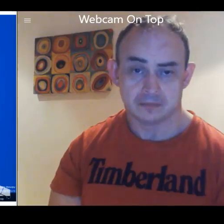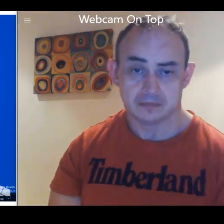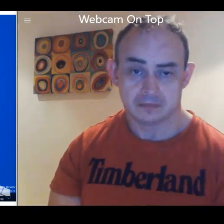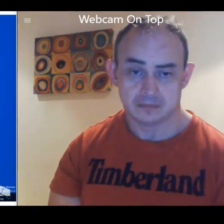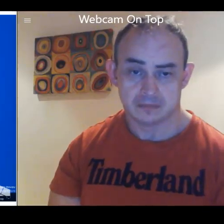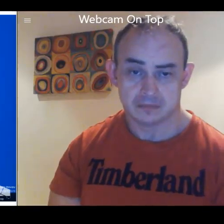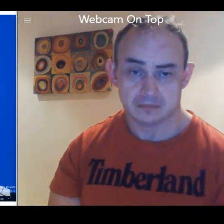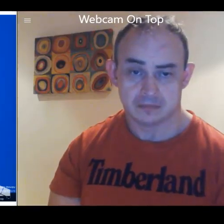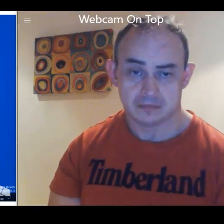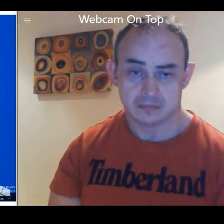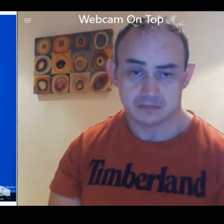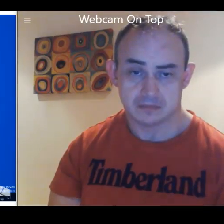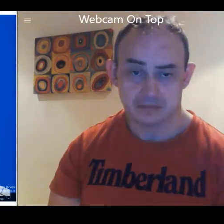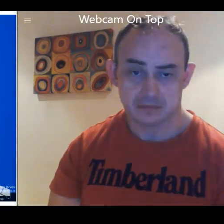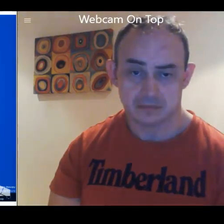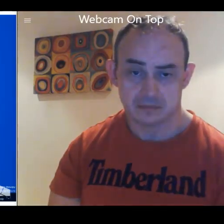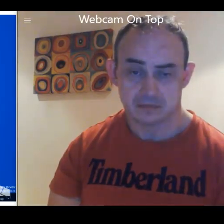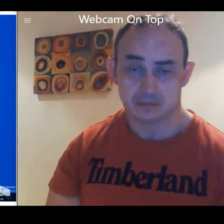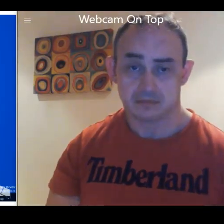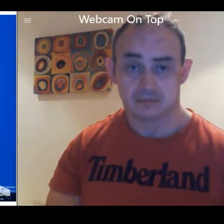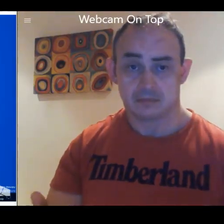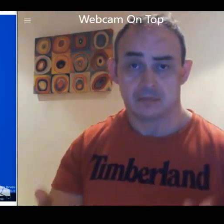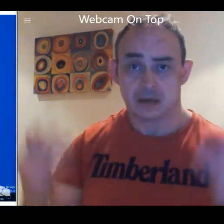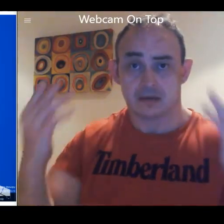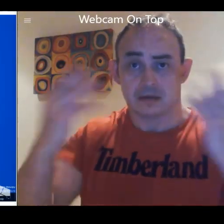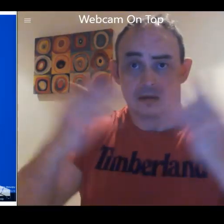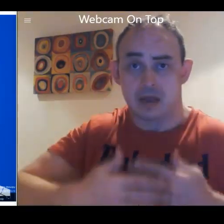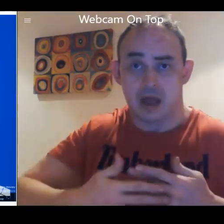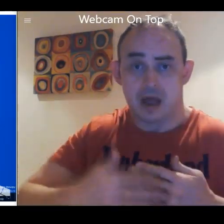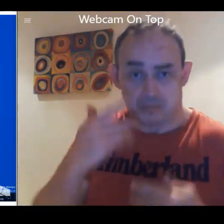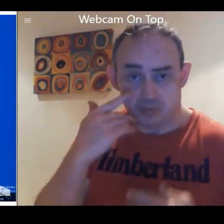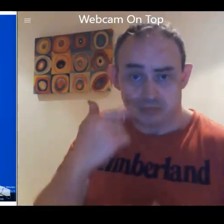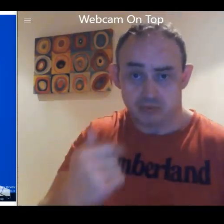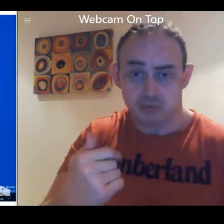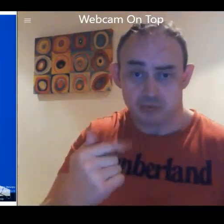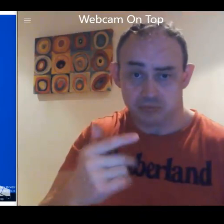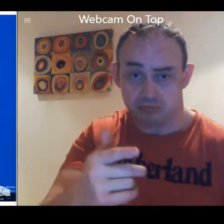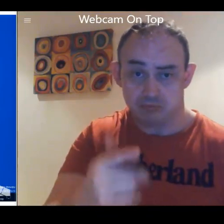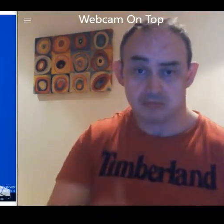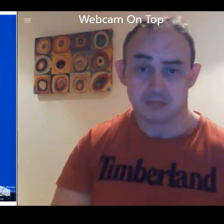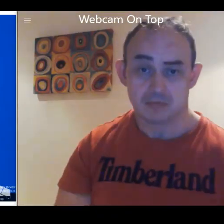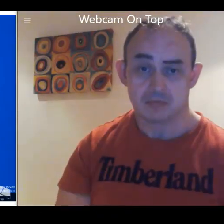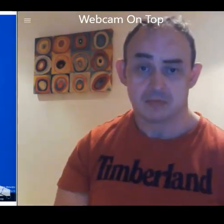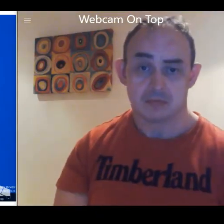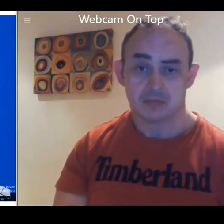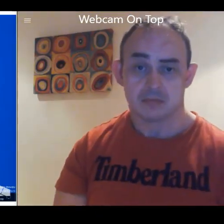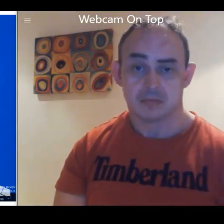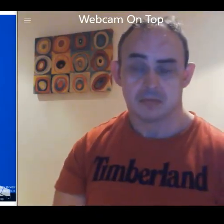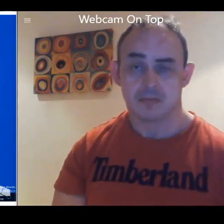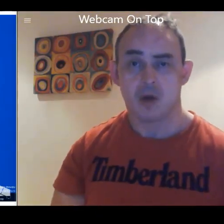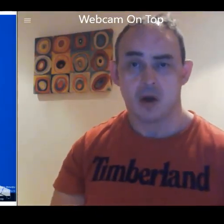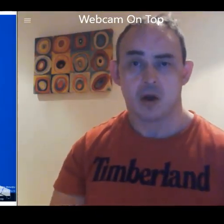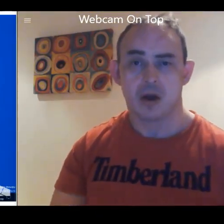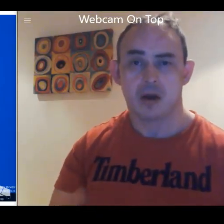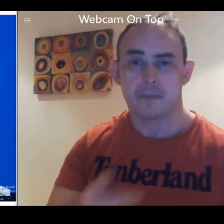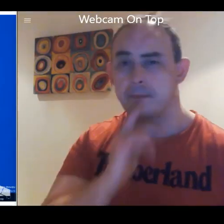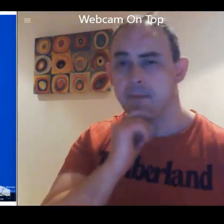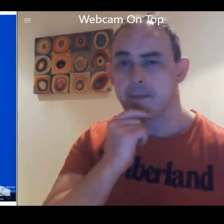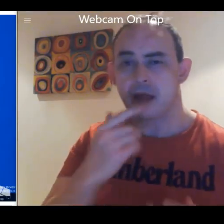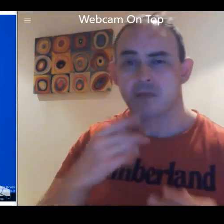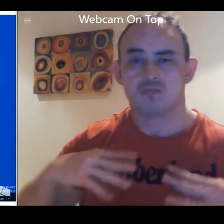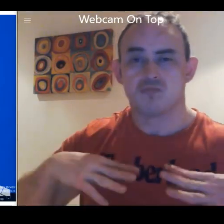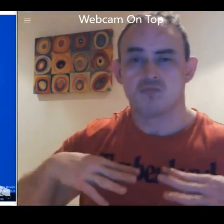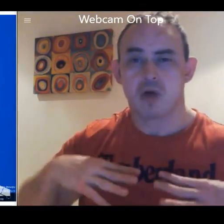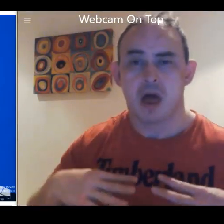mode is obviously what we all know and love. Dark mode is best mode and always will be, but light is also a nice addition for those who enjoy that instead. There's